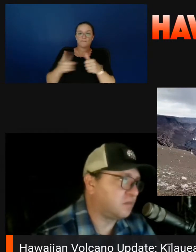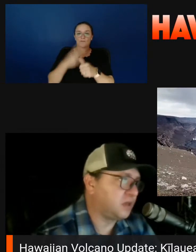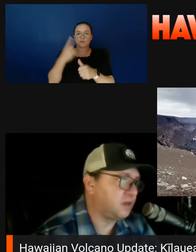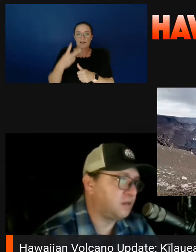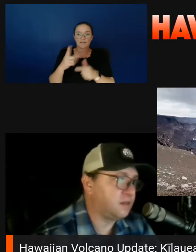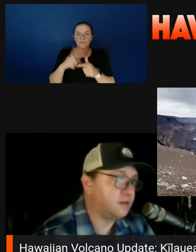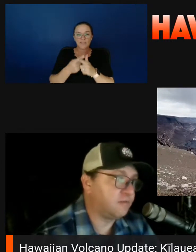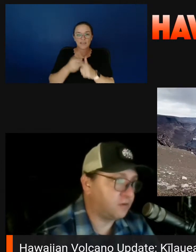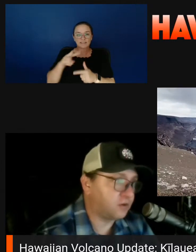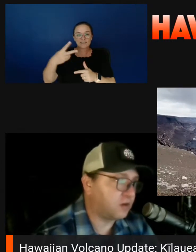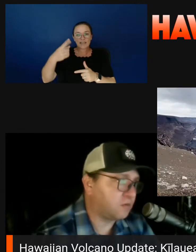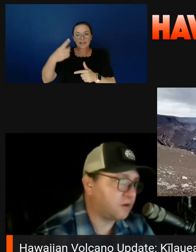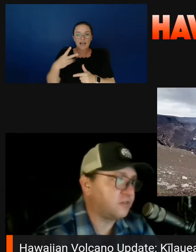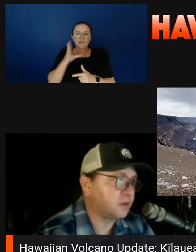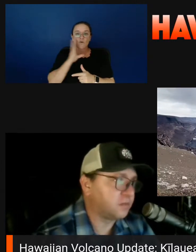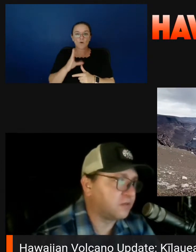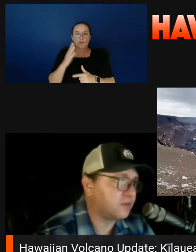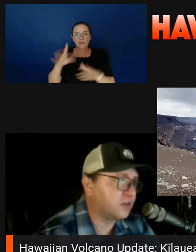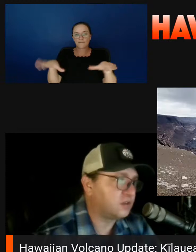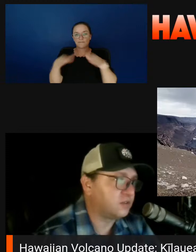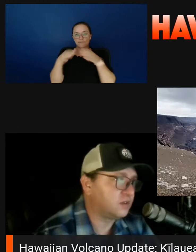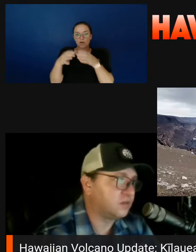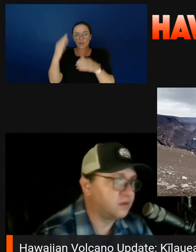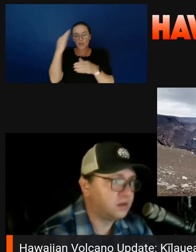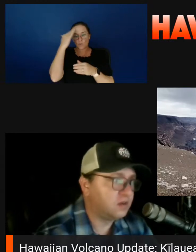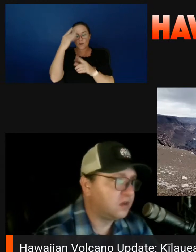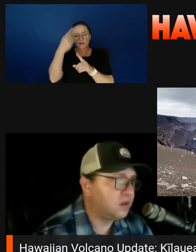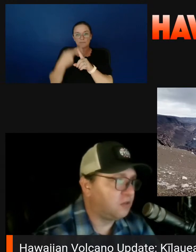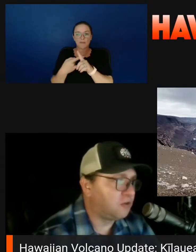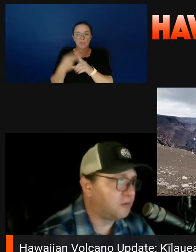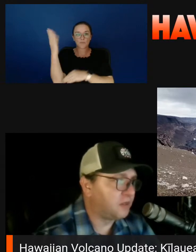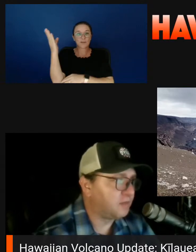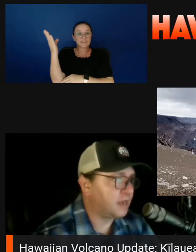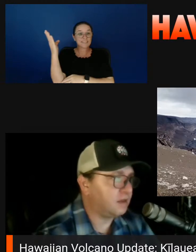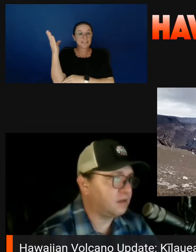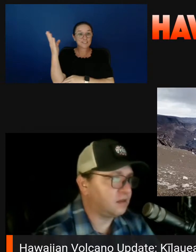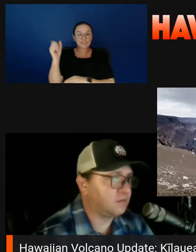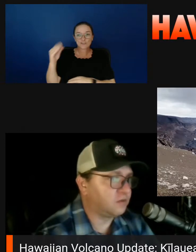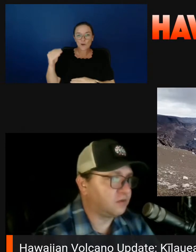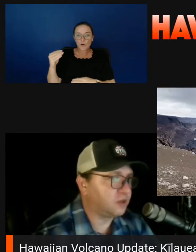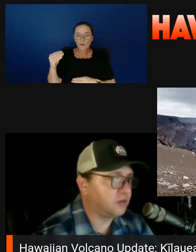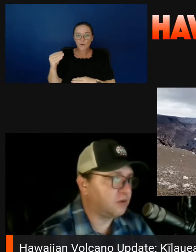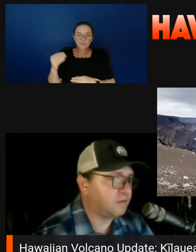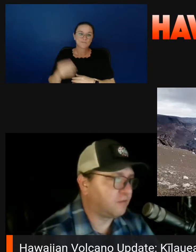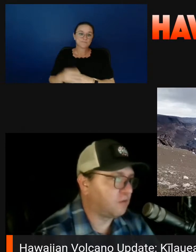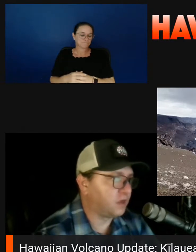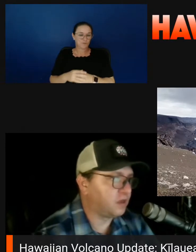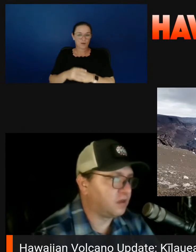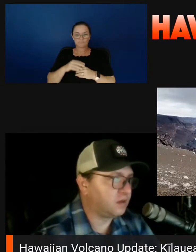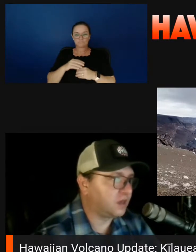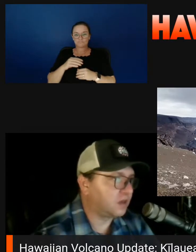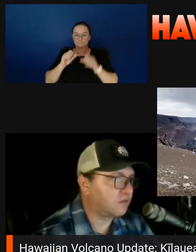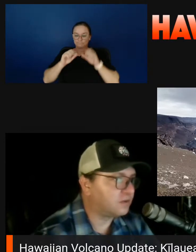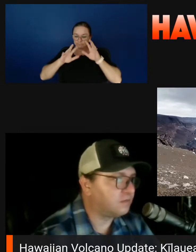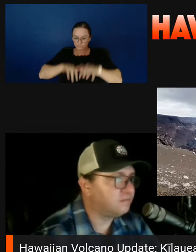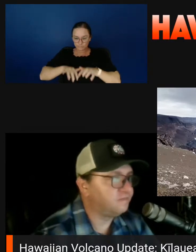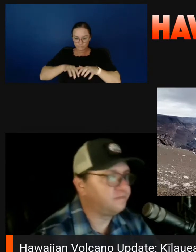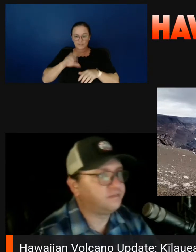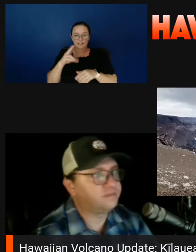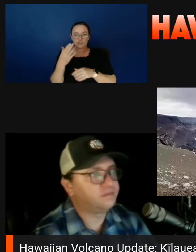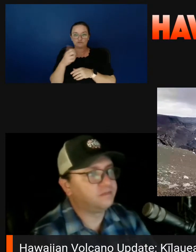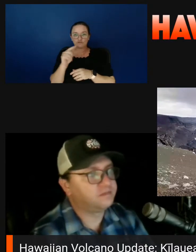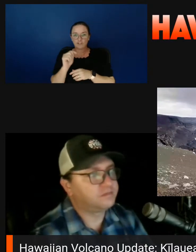is going to be the Volcano Awareness Month presentation. So load them up in the beginning, and then we'll do a Q&A before we kick it over.